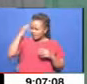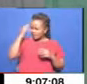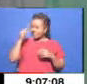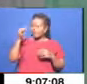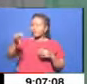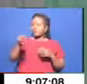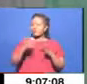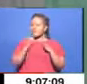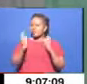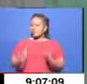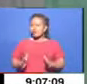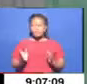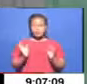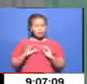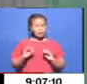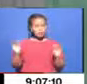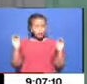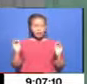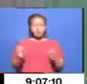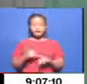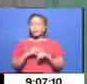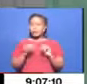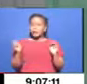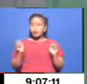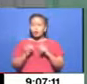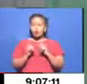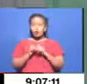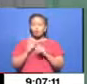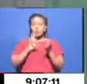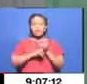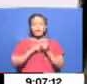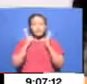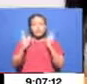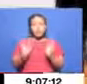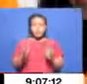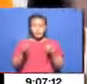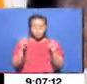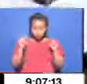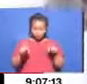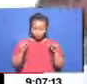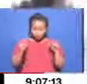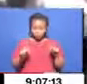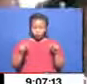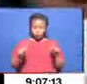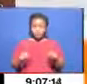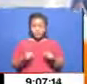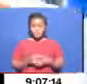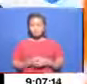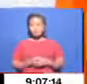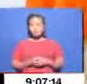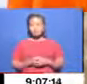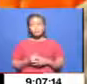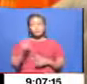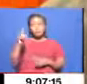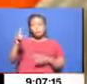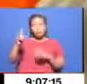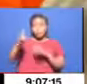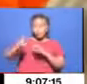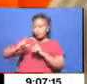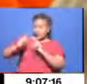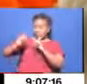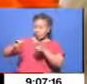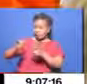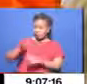tomorrow, but also as partners of today. One of the awardees, Mary